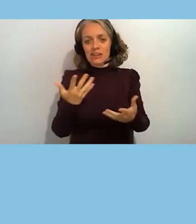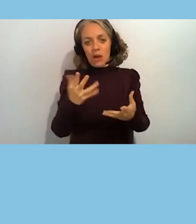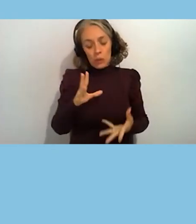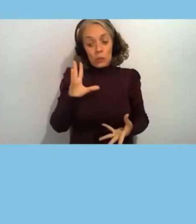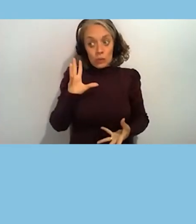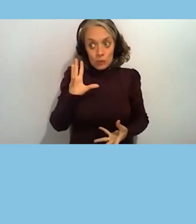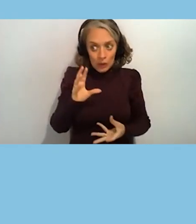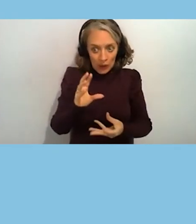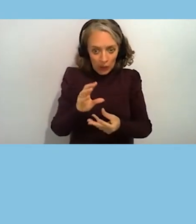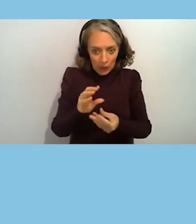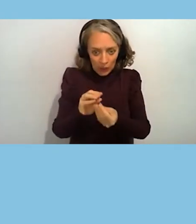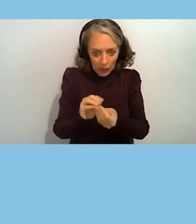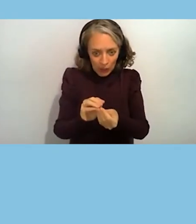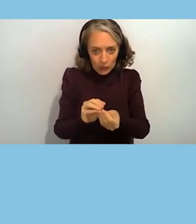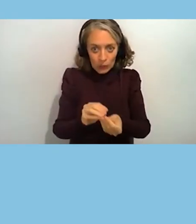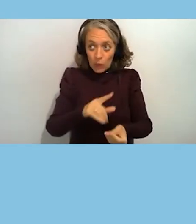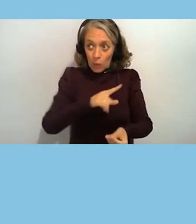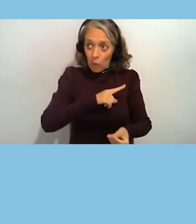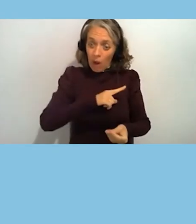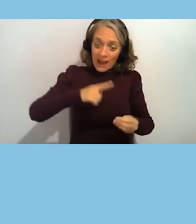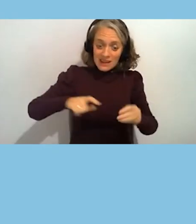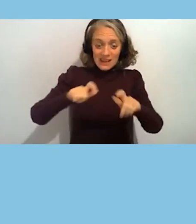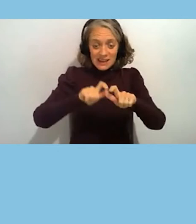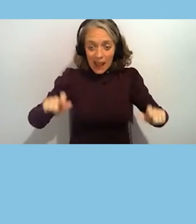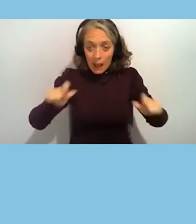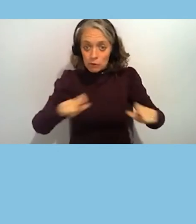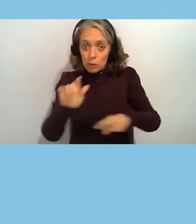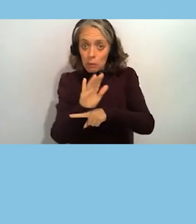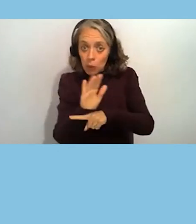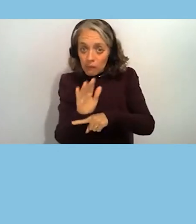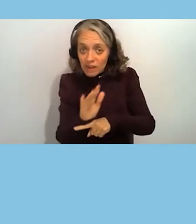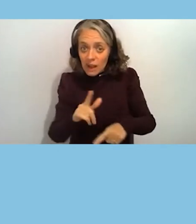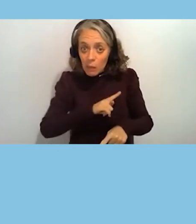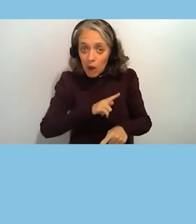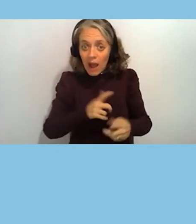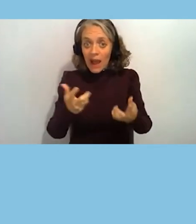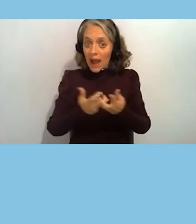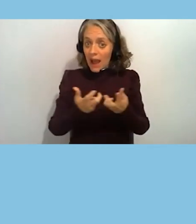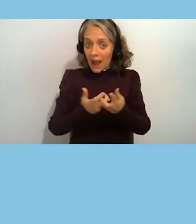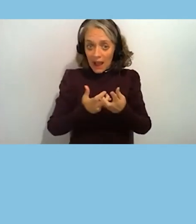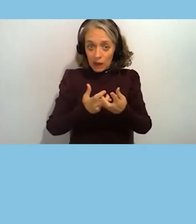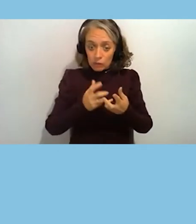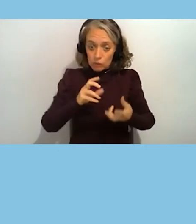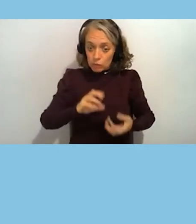to why do we need caption moving image work and how to go about making it a given?